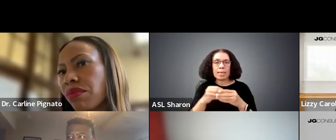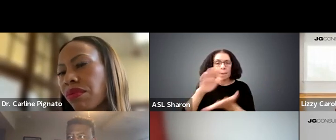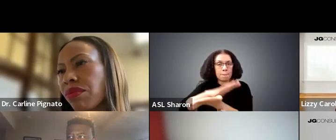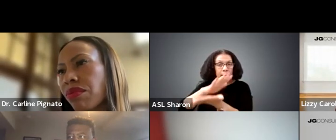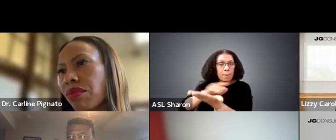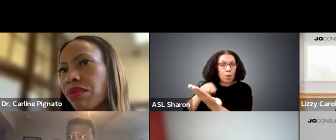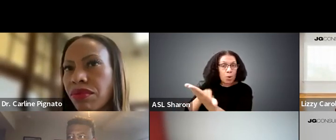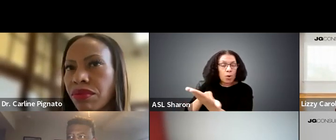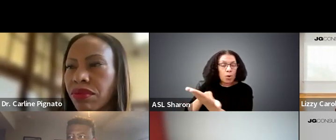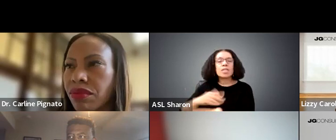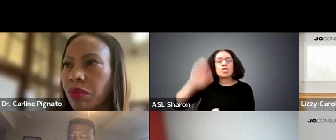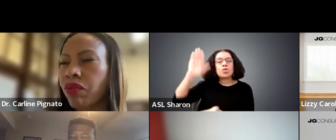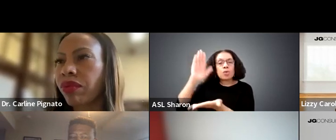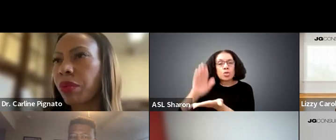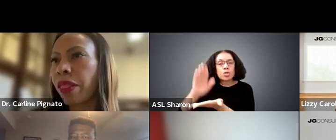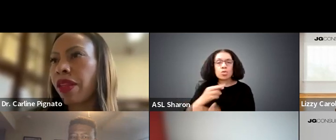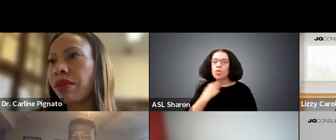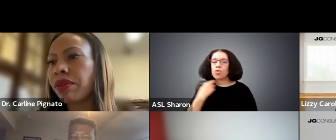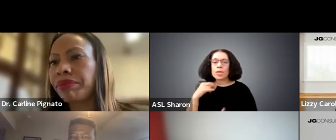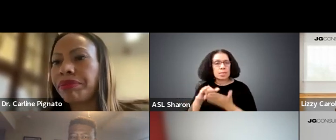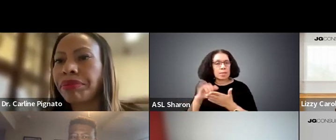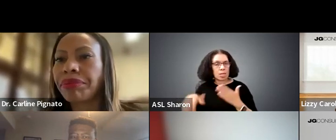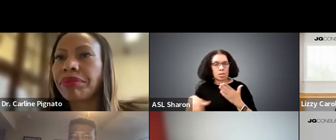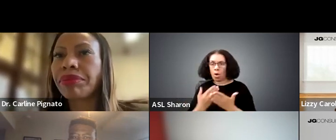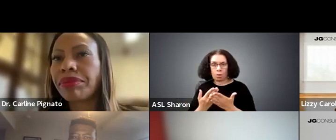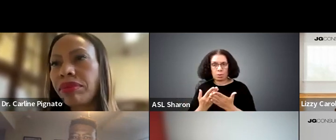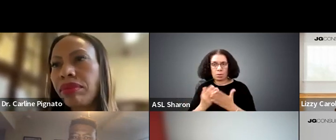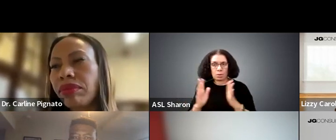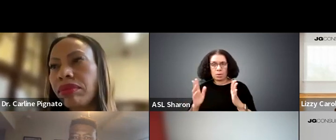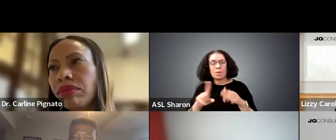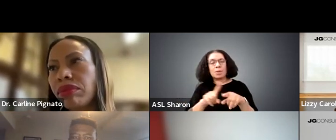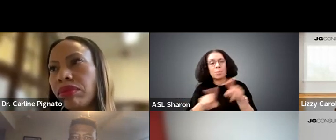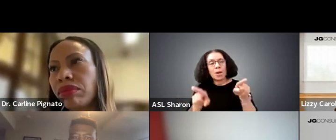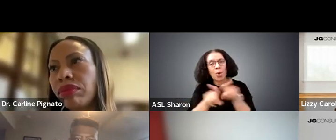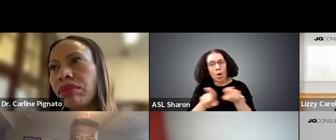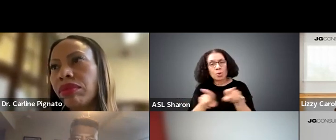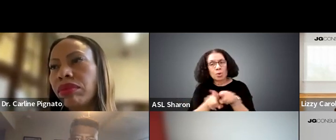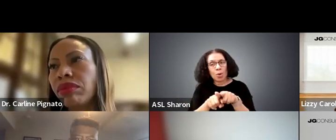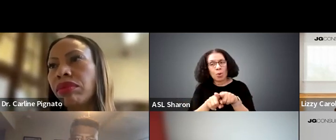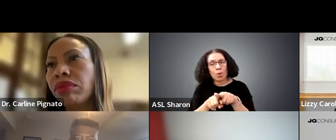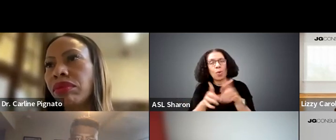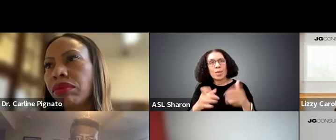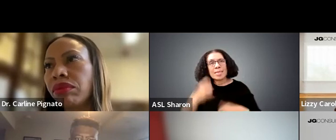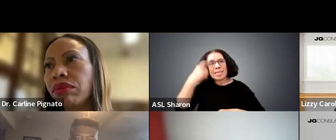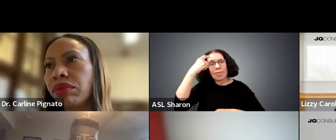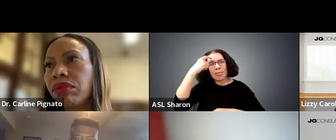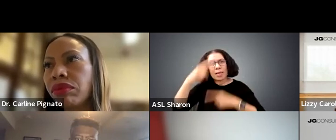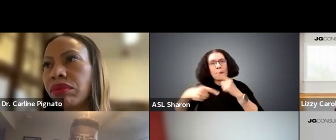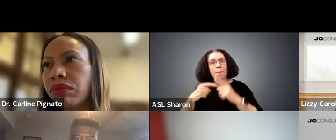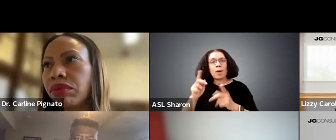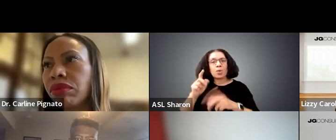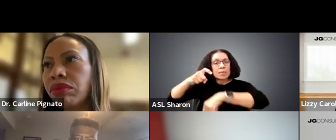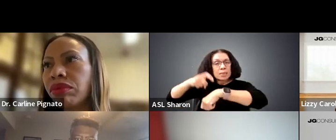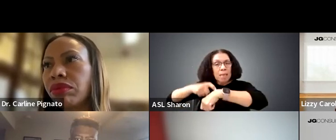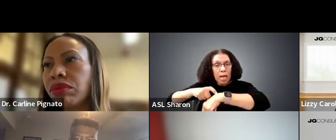it's risk mitigation more than anything else. But we also want to be, you know, mindful about folks traveling, and I think your